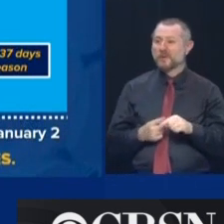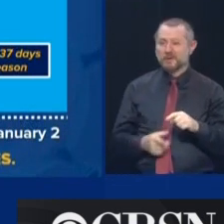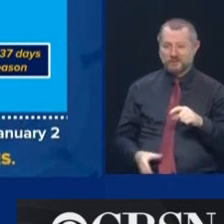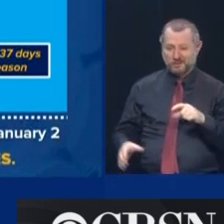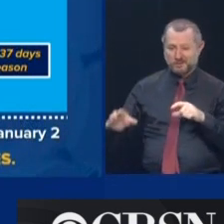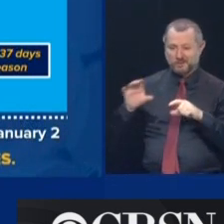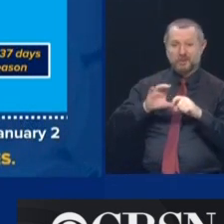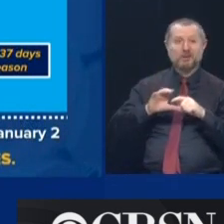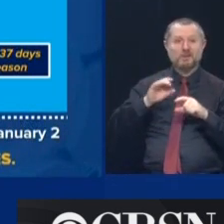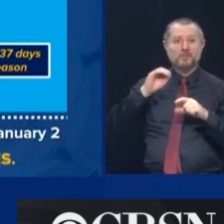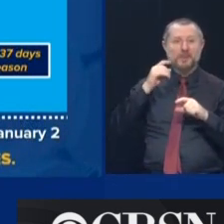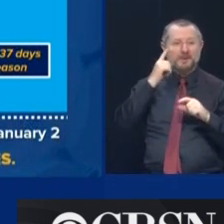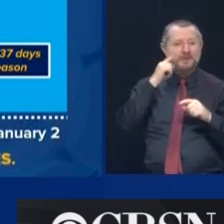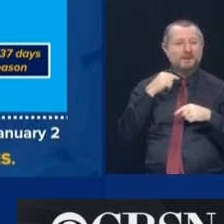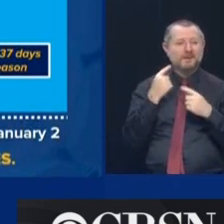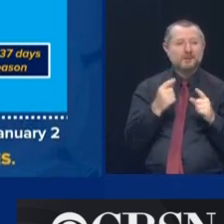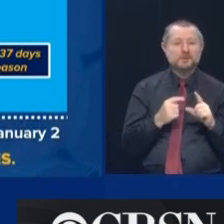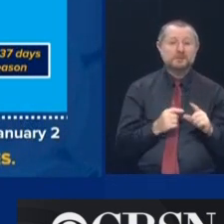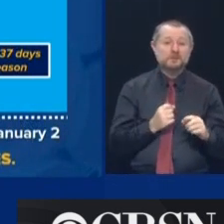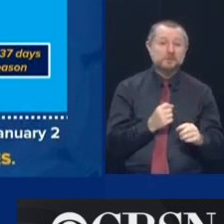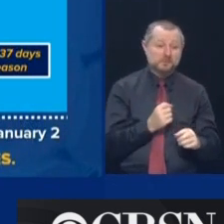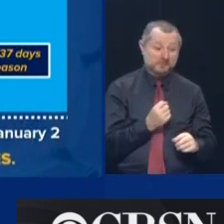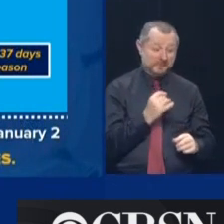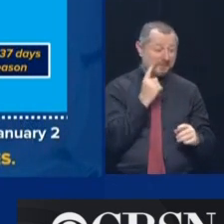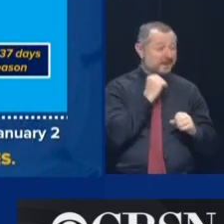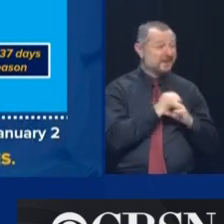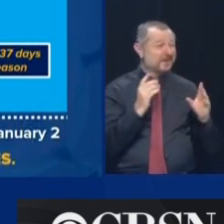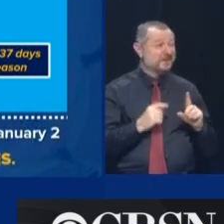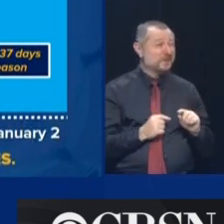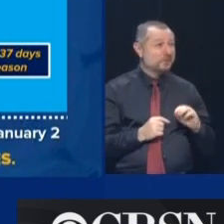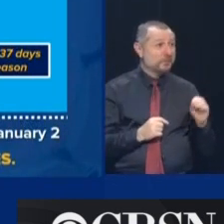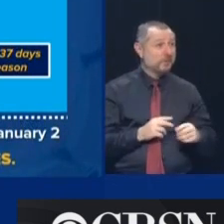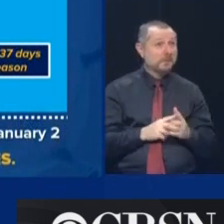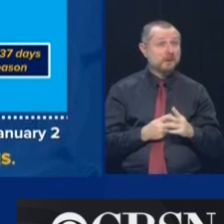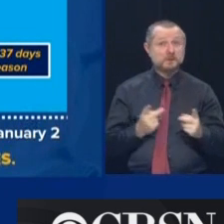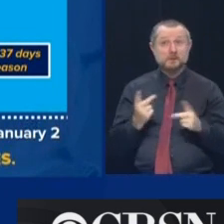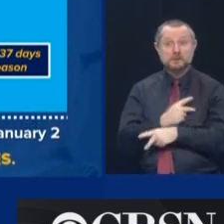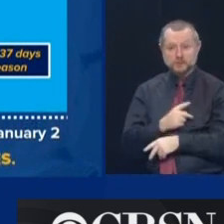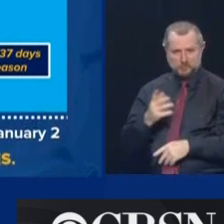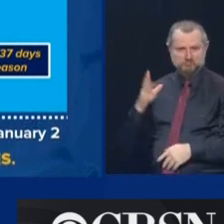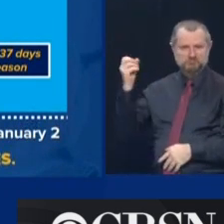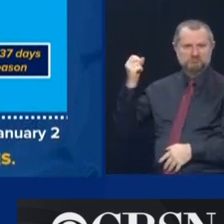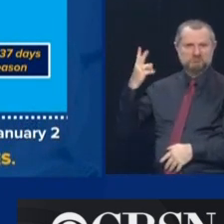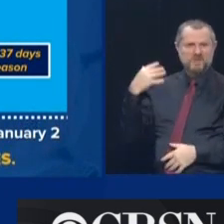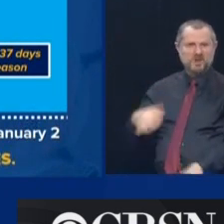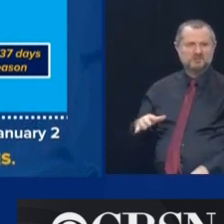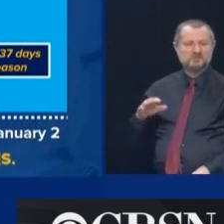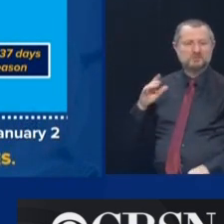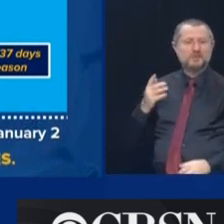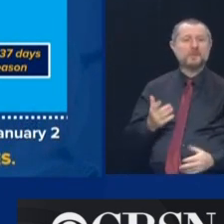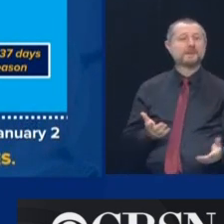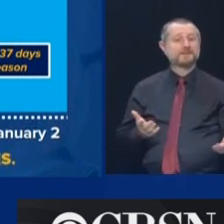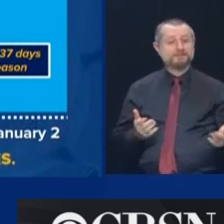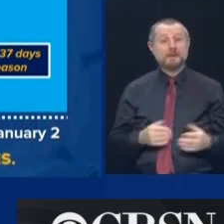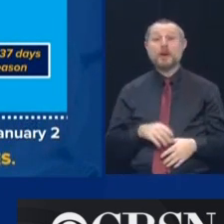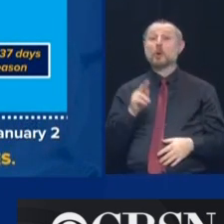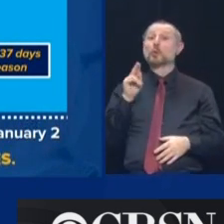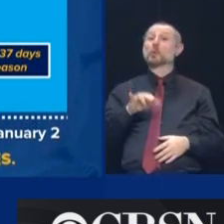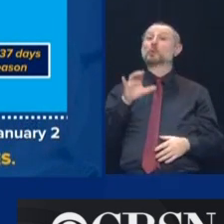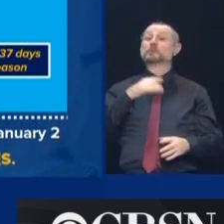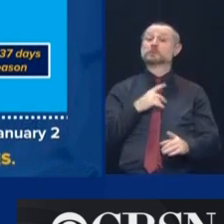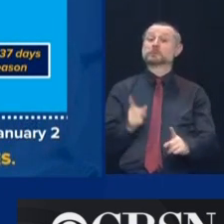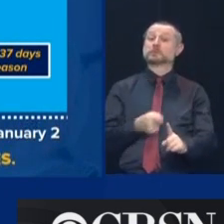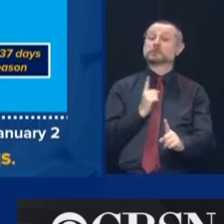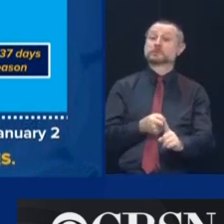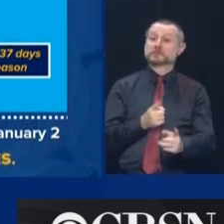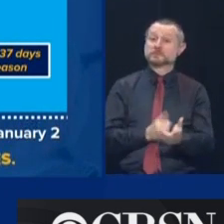holiday season. 12% is a high number. New York City would be at 9% on